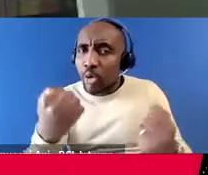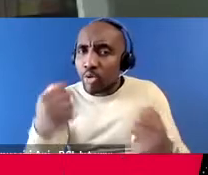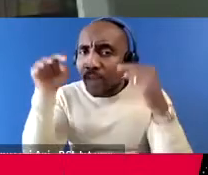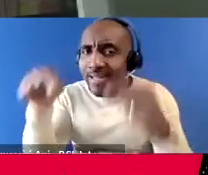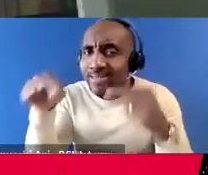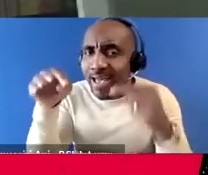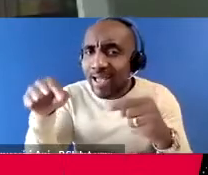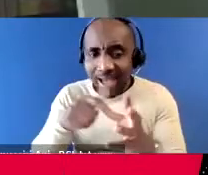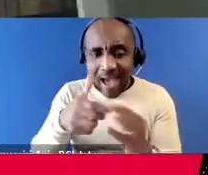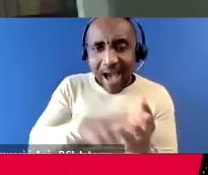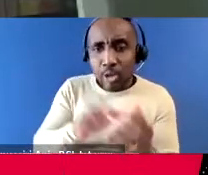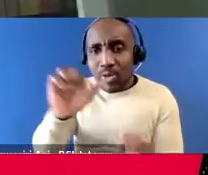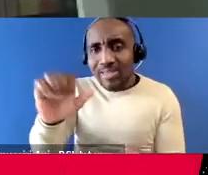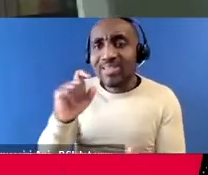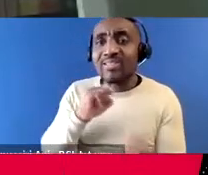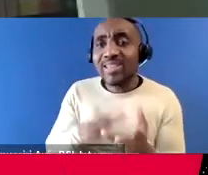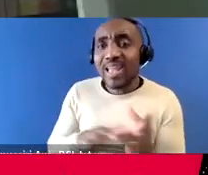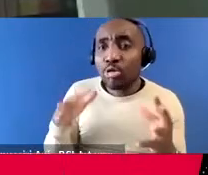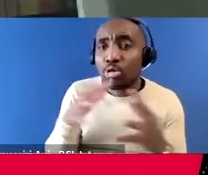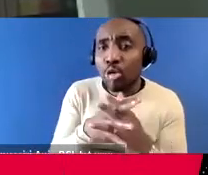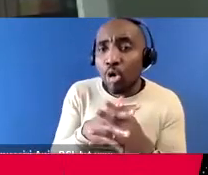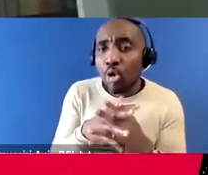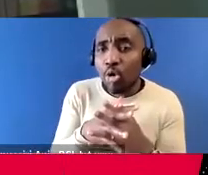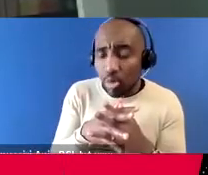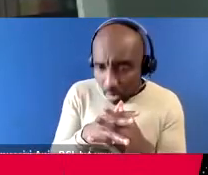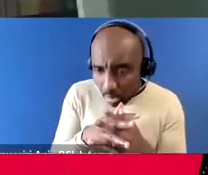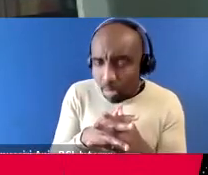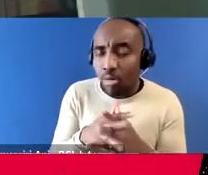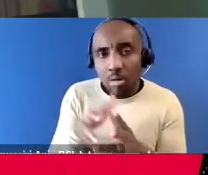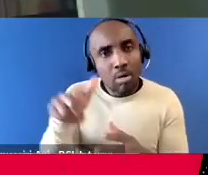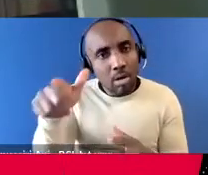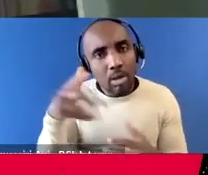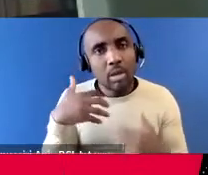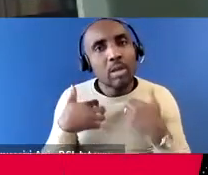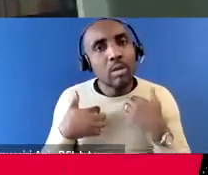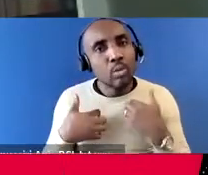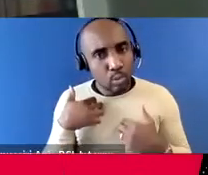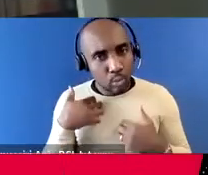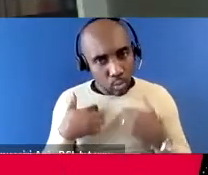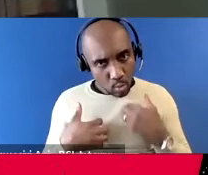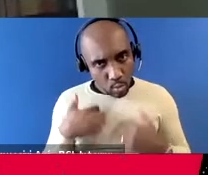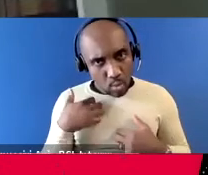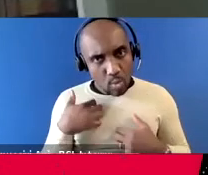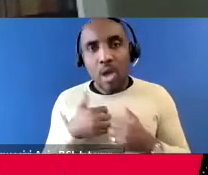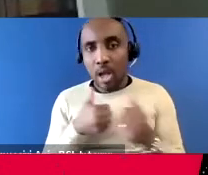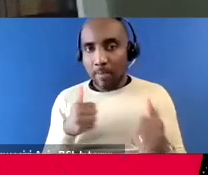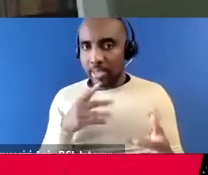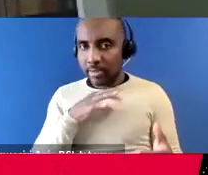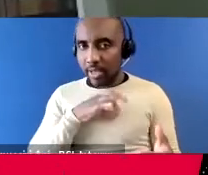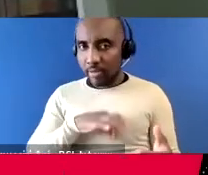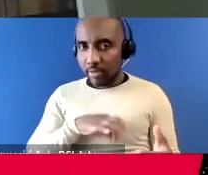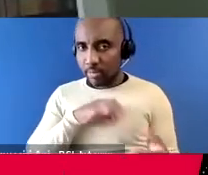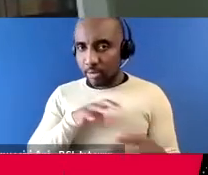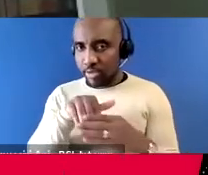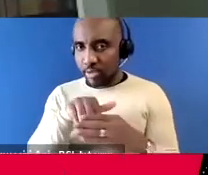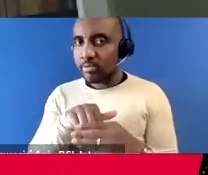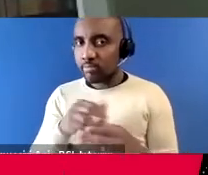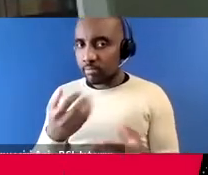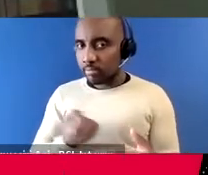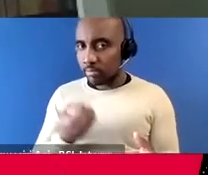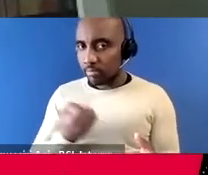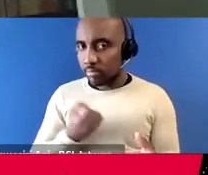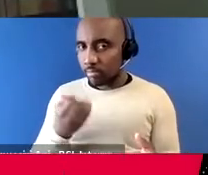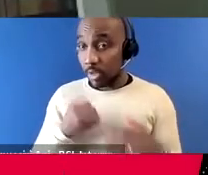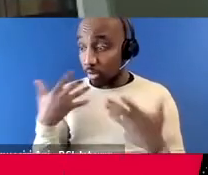own son or son-in-law had huge interests in those companies. And today, Turkey remains